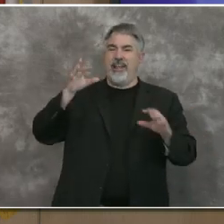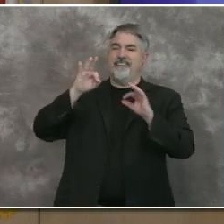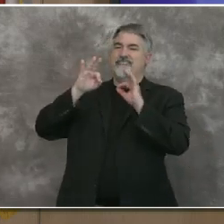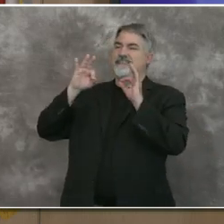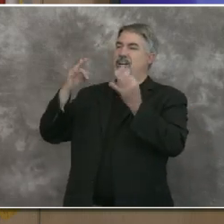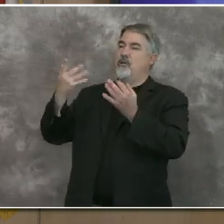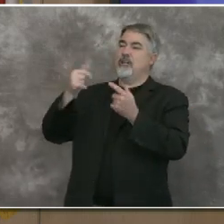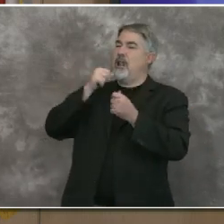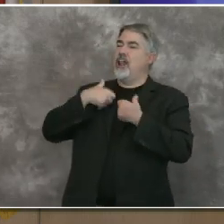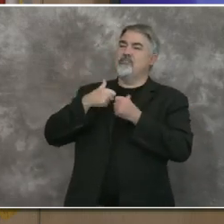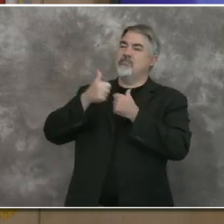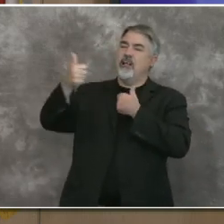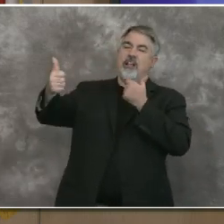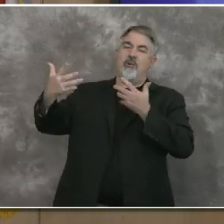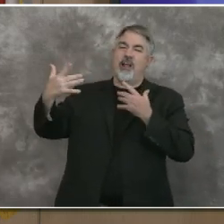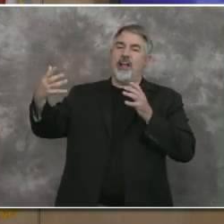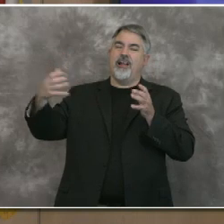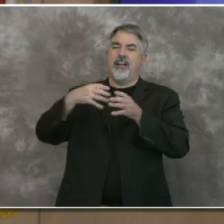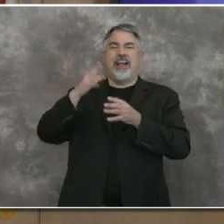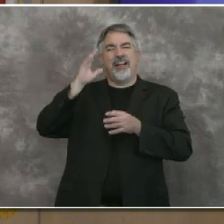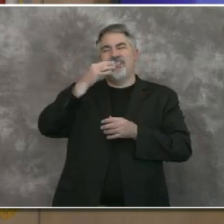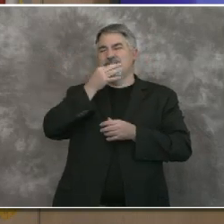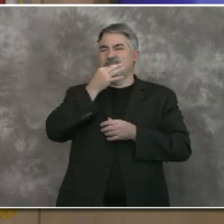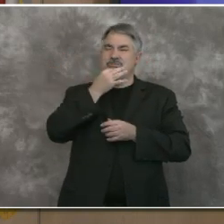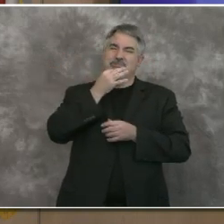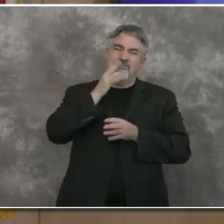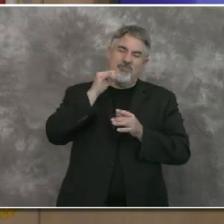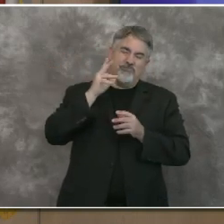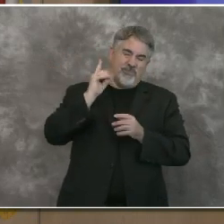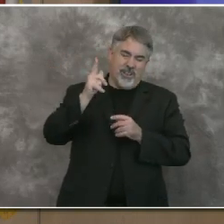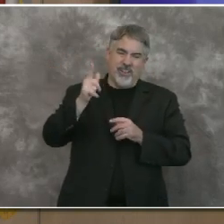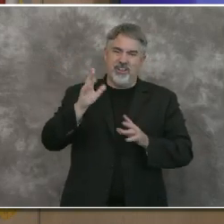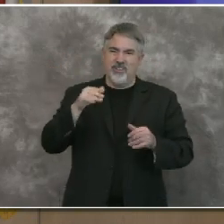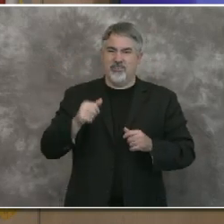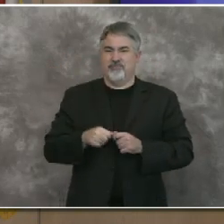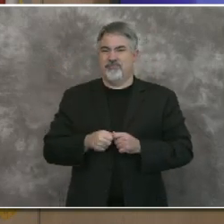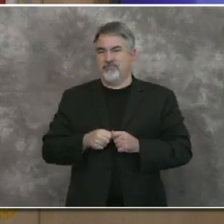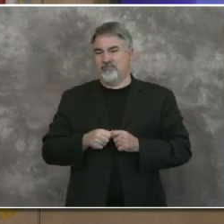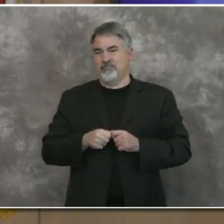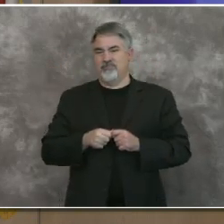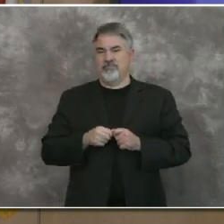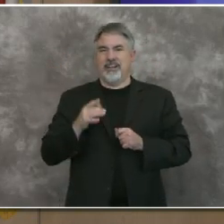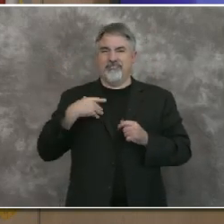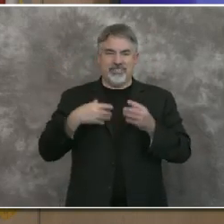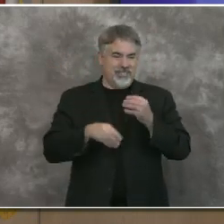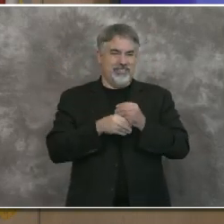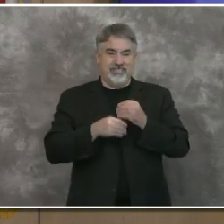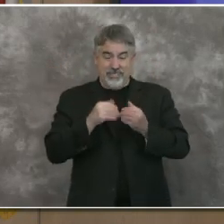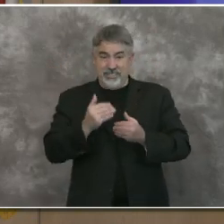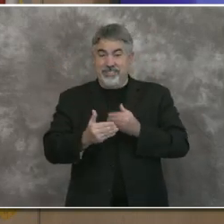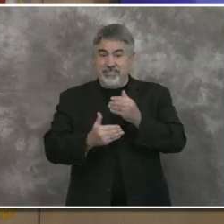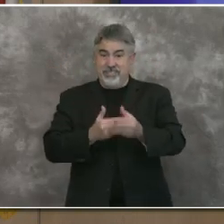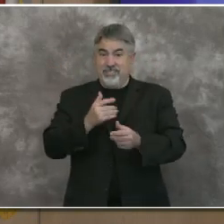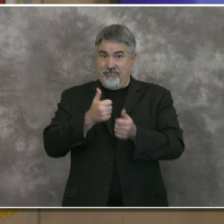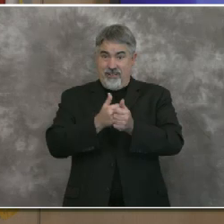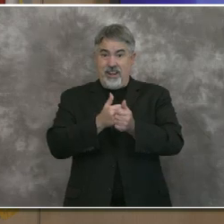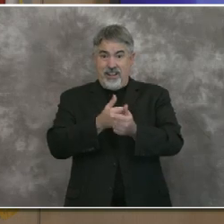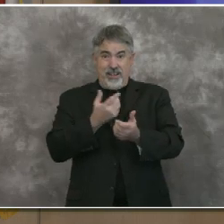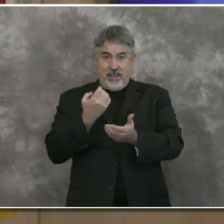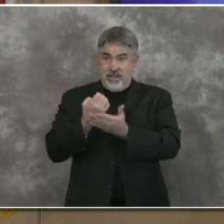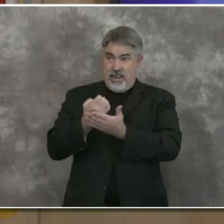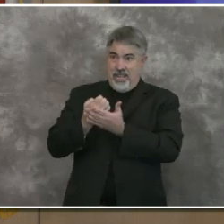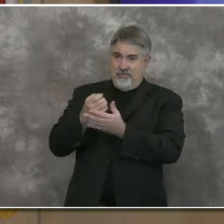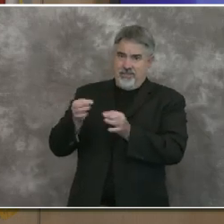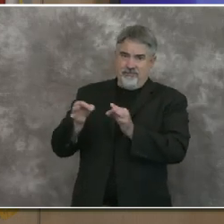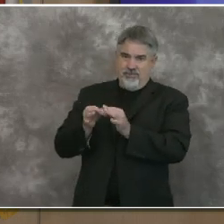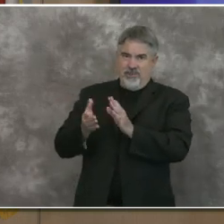soon. But until they're there, we have to get the essential parts of our economy, the newly reopened parts of our economy, up and running. So childcare